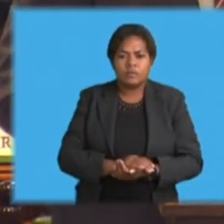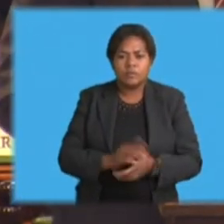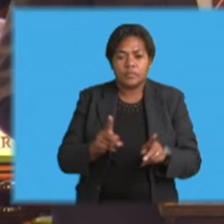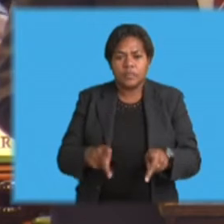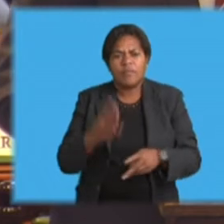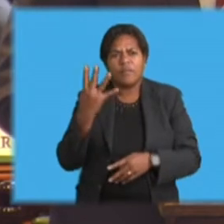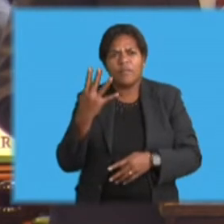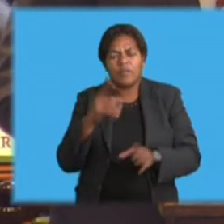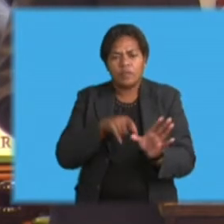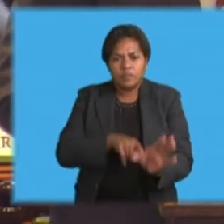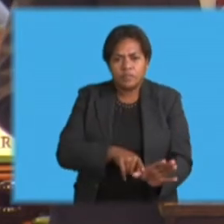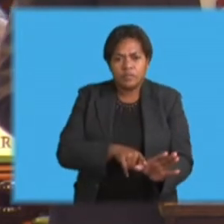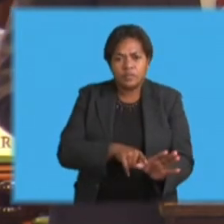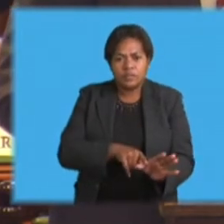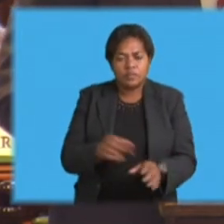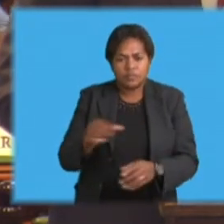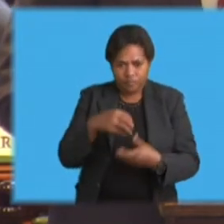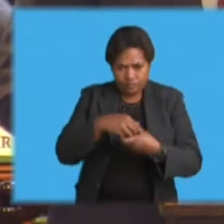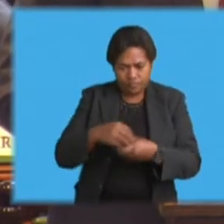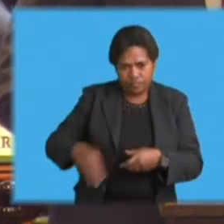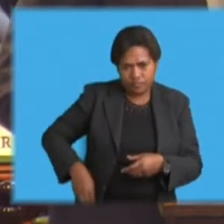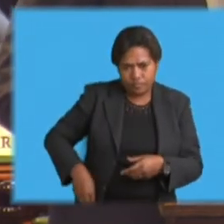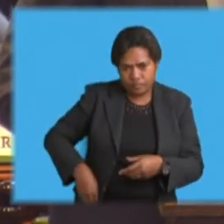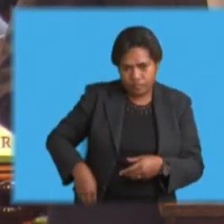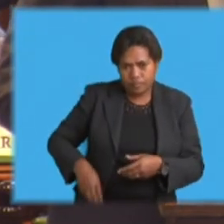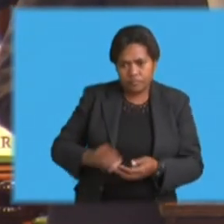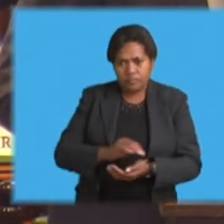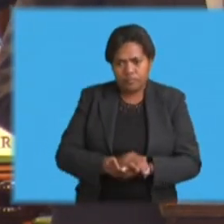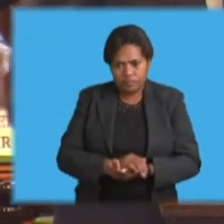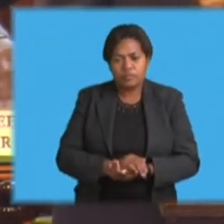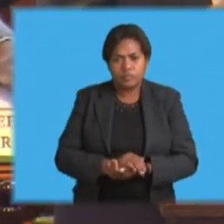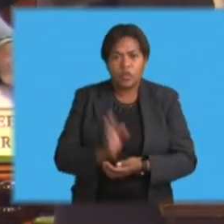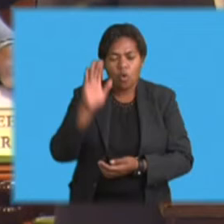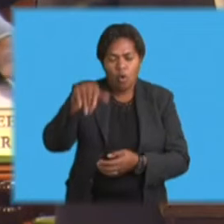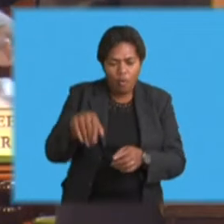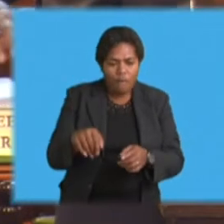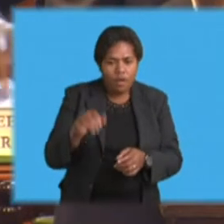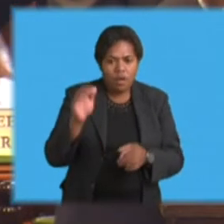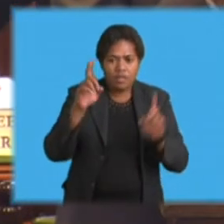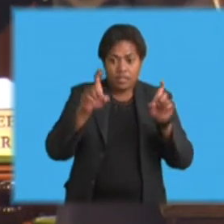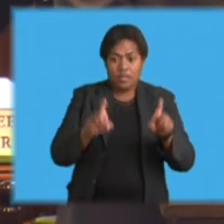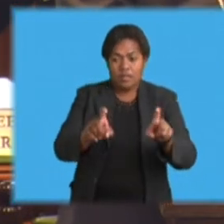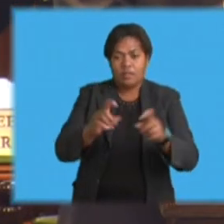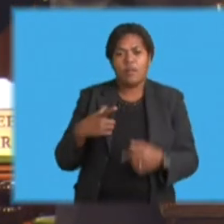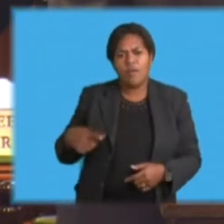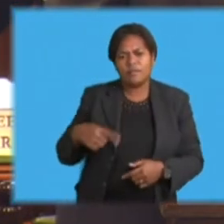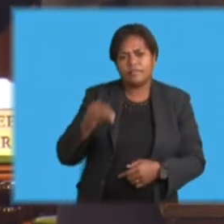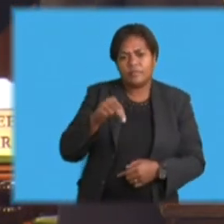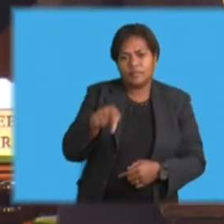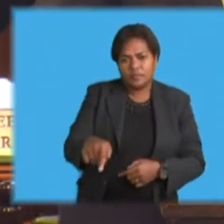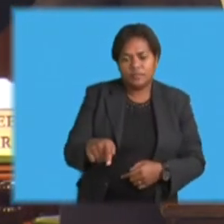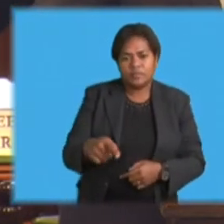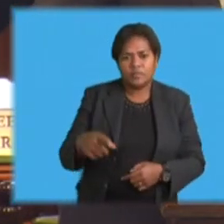ban should one of its members abscond or commits a serious offense while on seasonal work. Why do we do this? Because we need to uphold the reputation